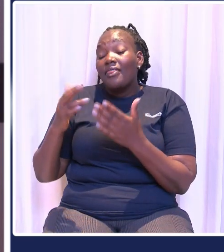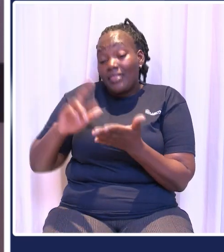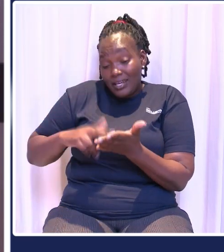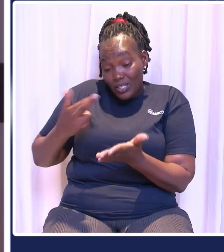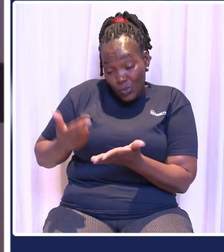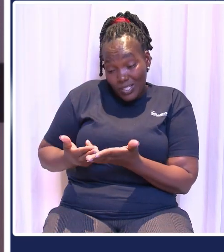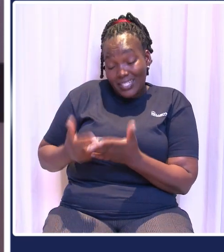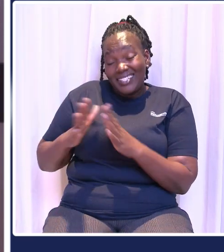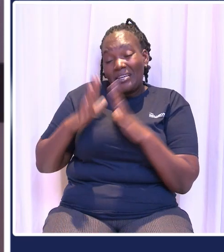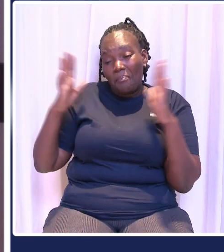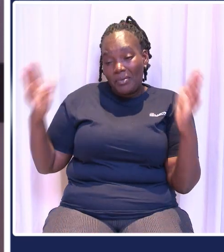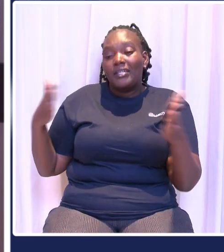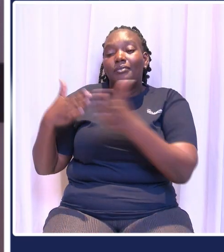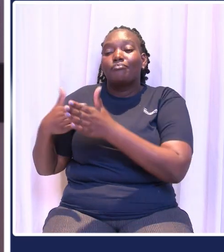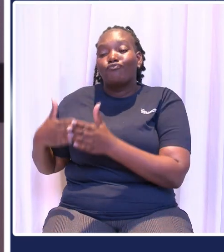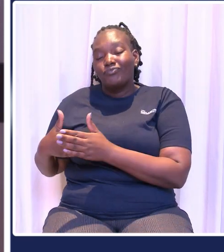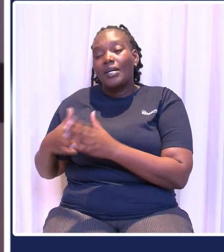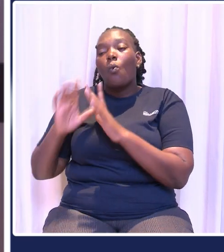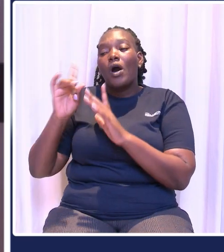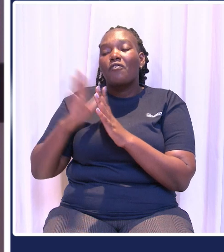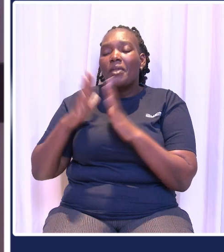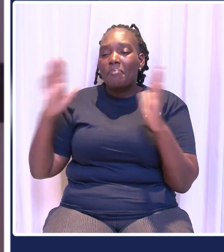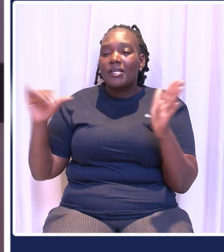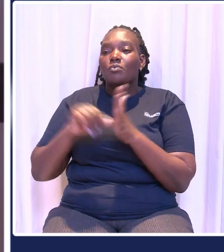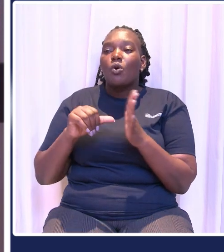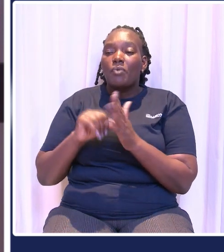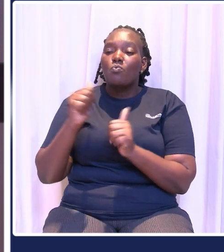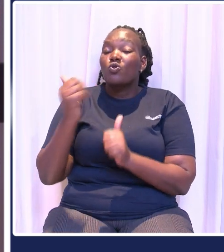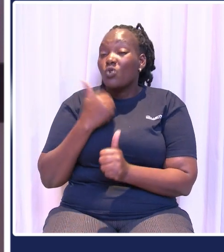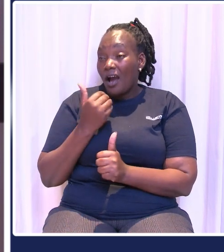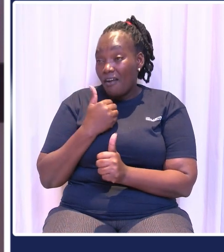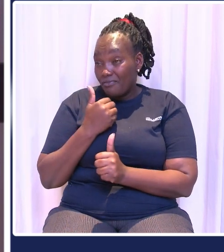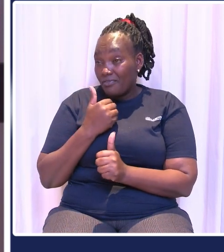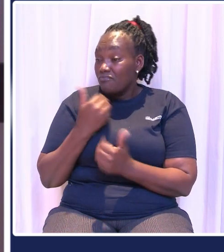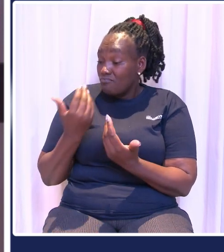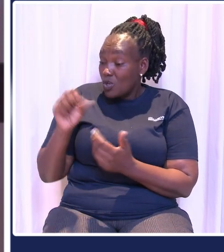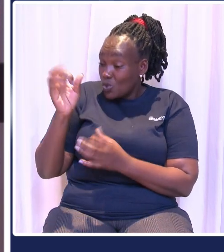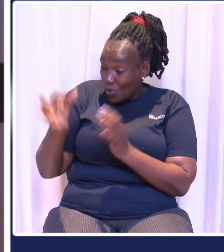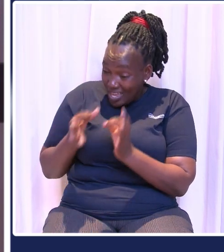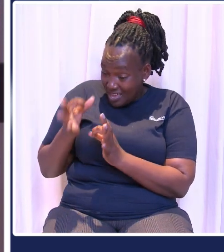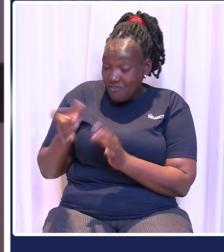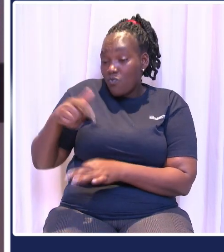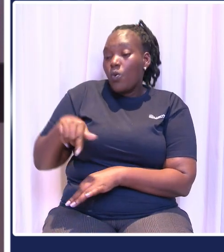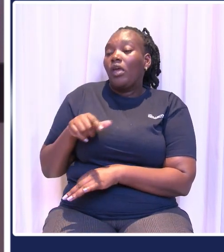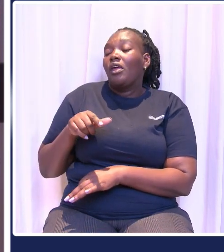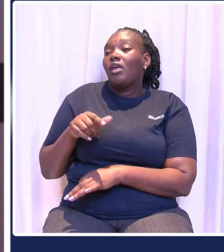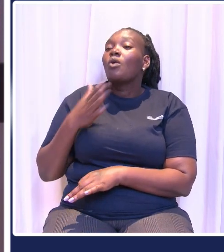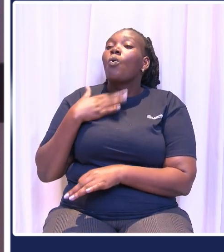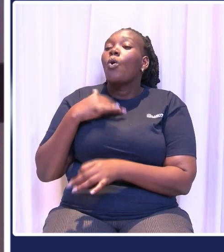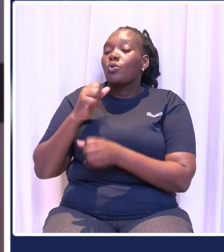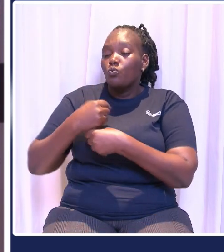Resources is a big problem. It's one of the biggest problems that we have. So if we want to